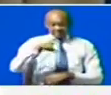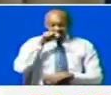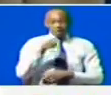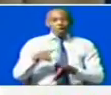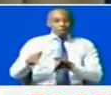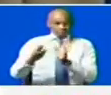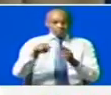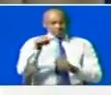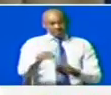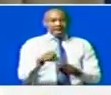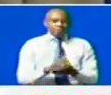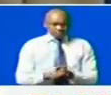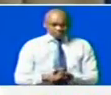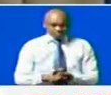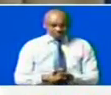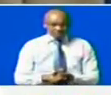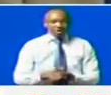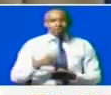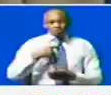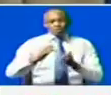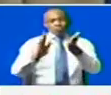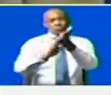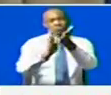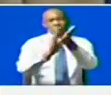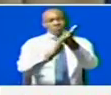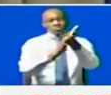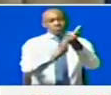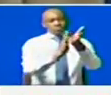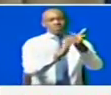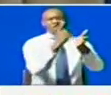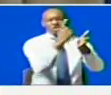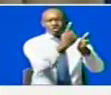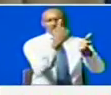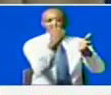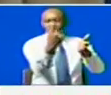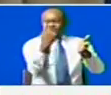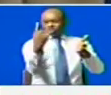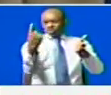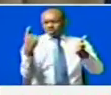opportunity to commend each and every one of them.